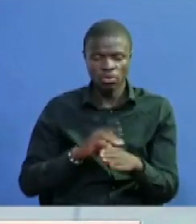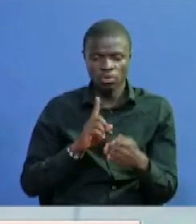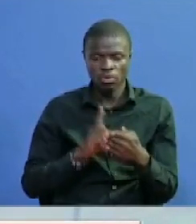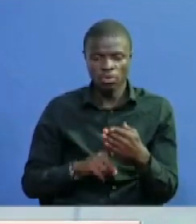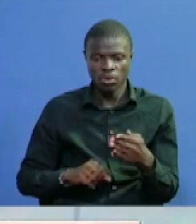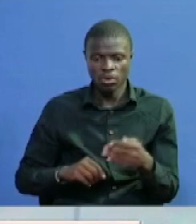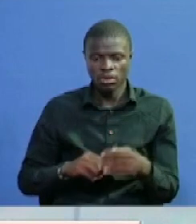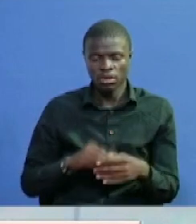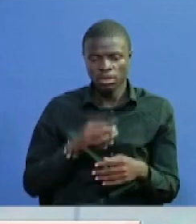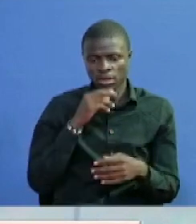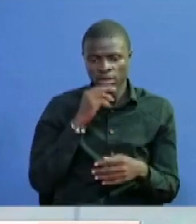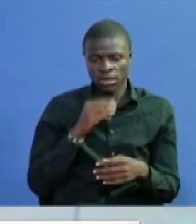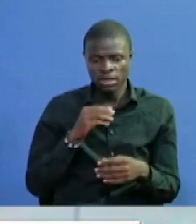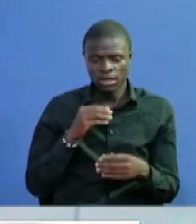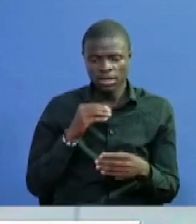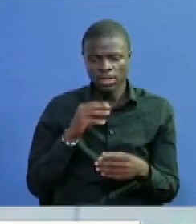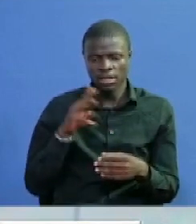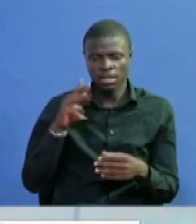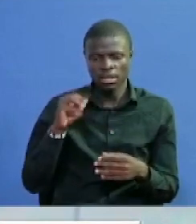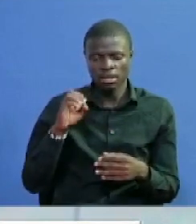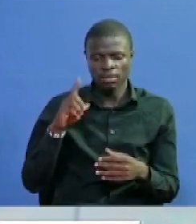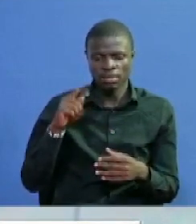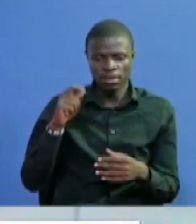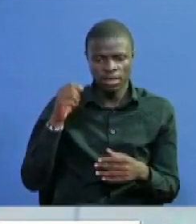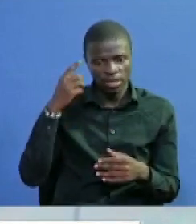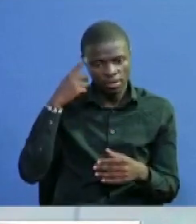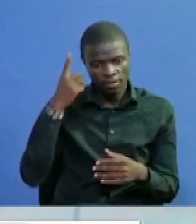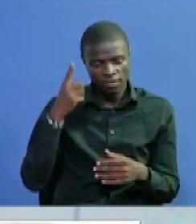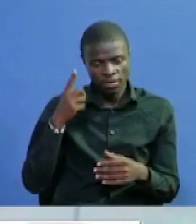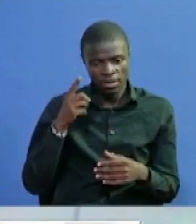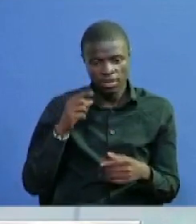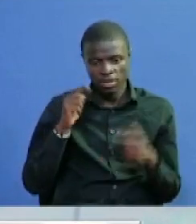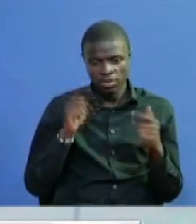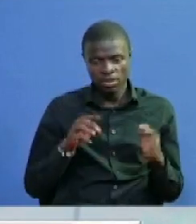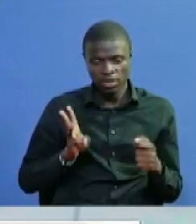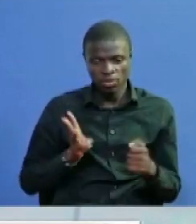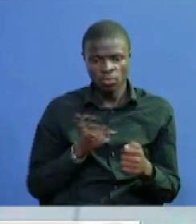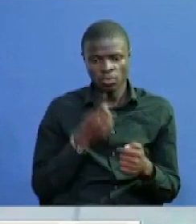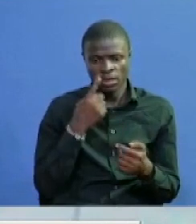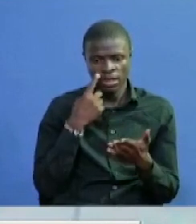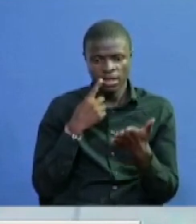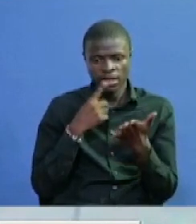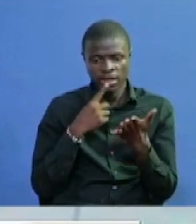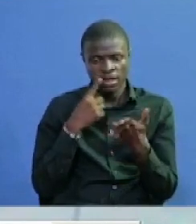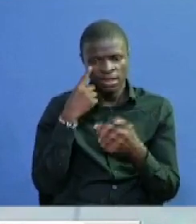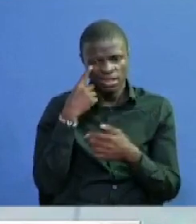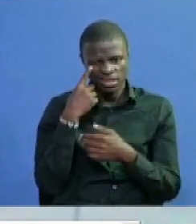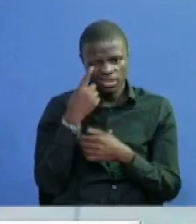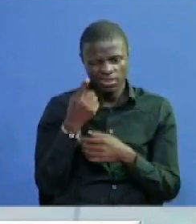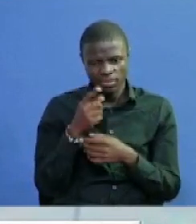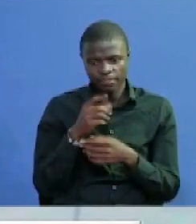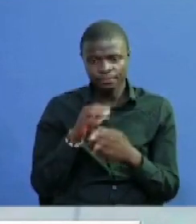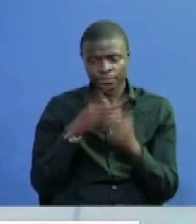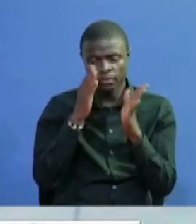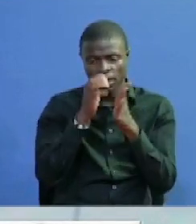meant when he suggested a bipartisan approach. Today we saw the leadership of the Azimio One